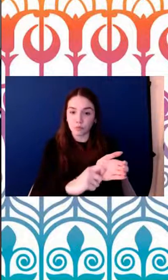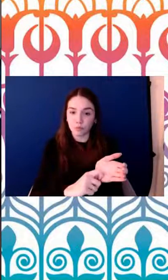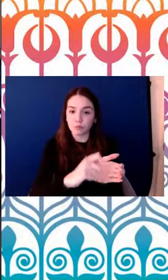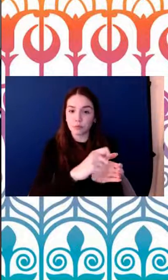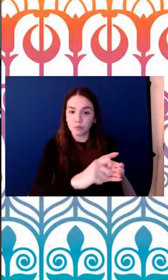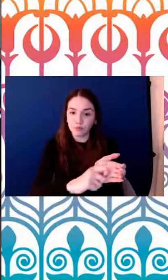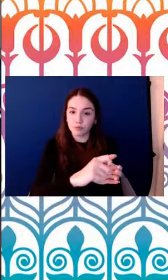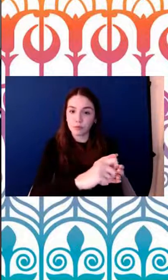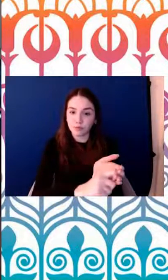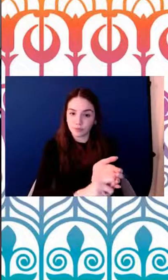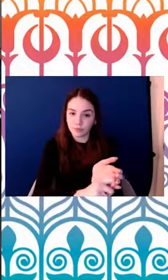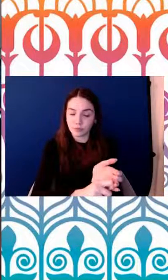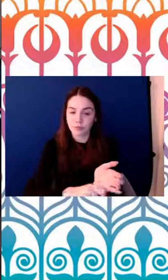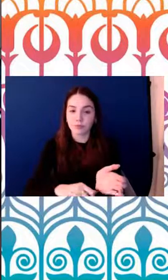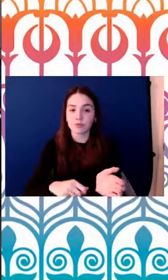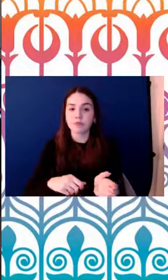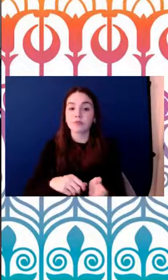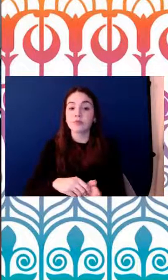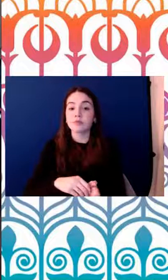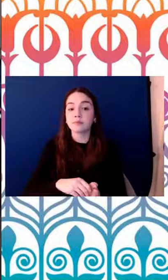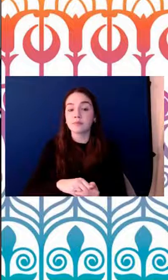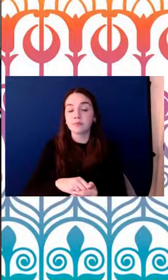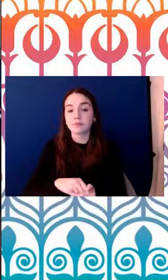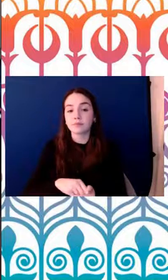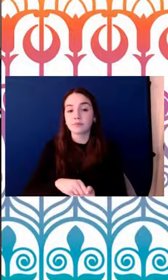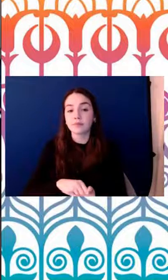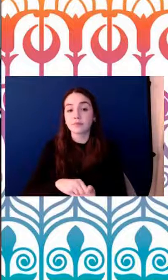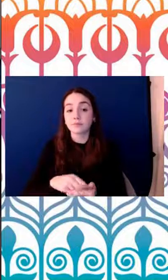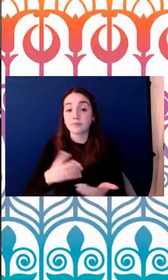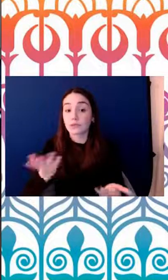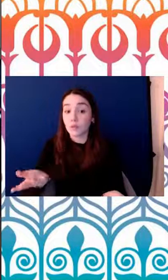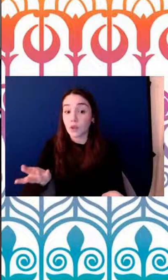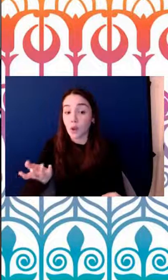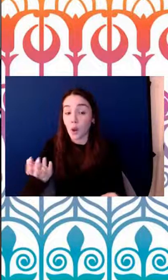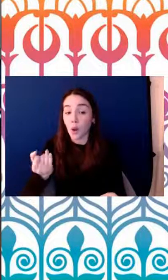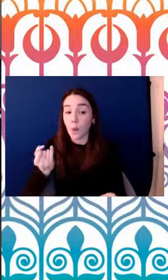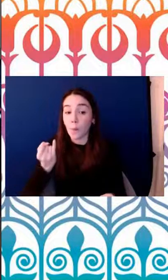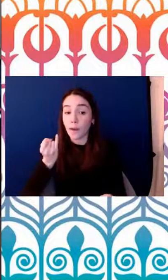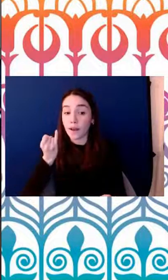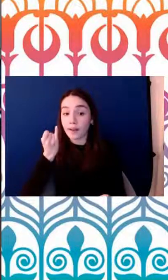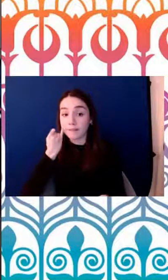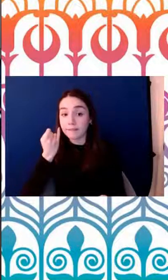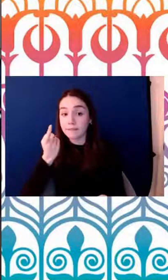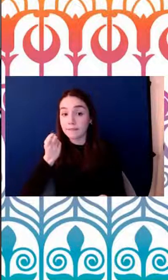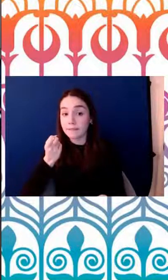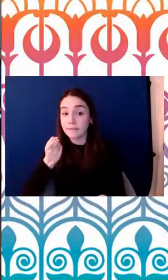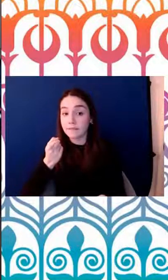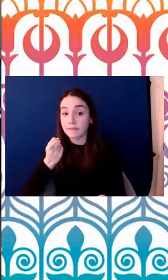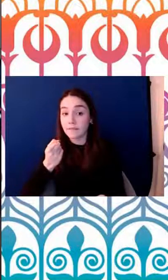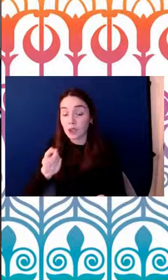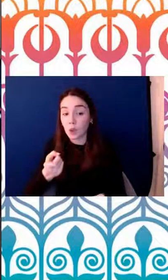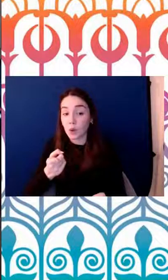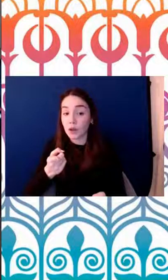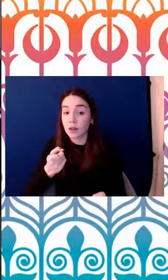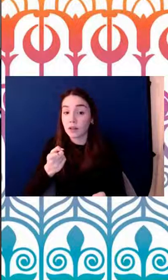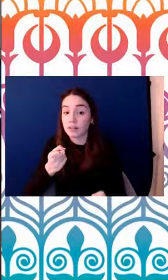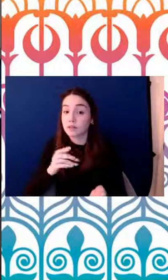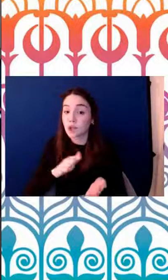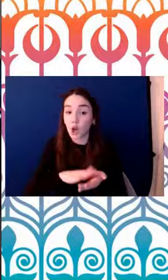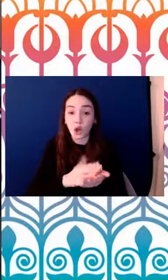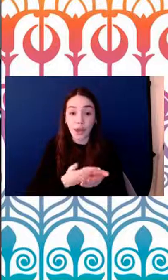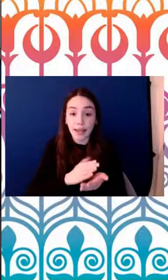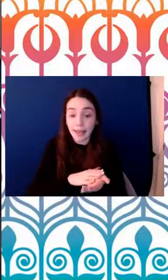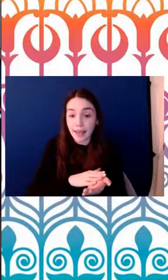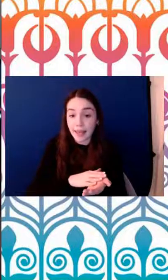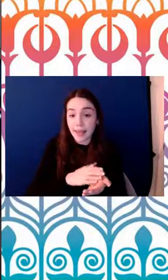Alrighty. So if you guys are just cooking, if there's any parents with me, go